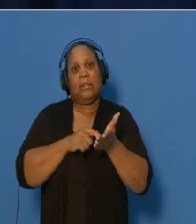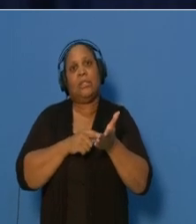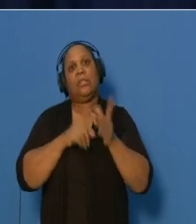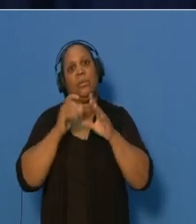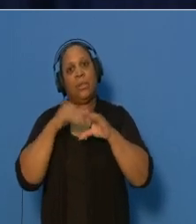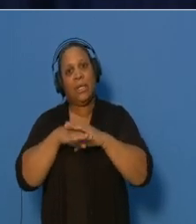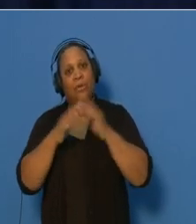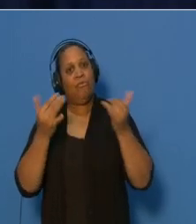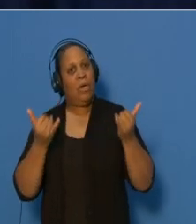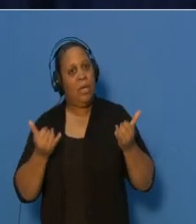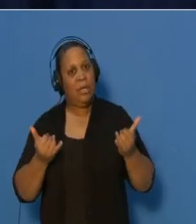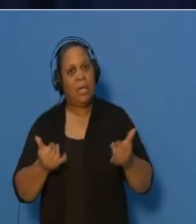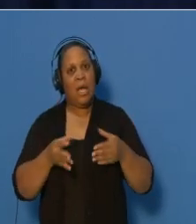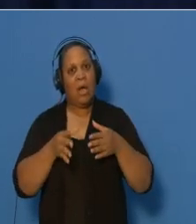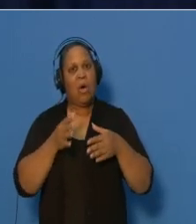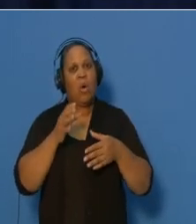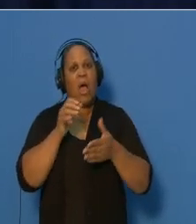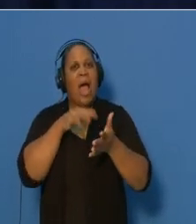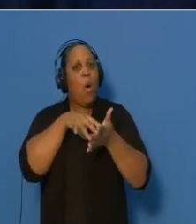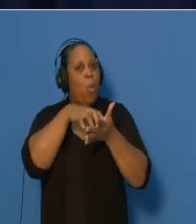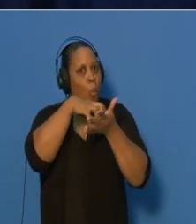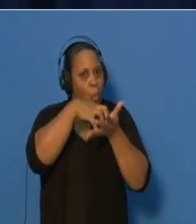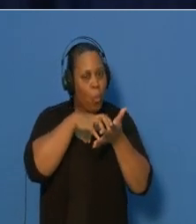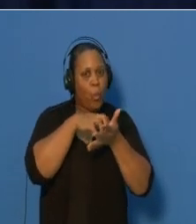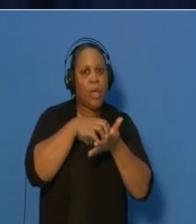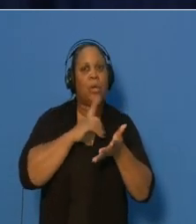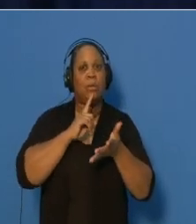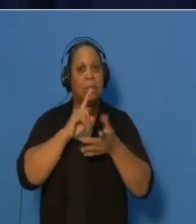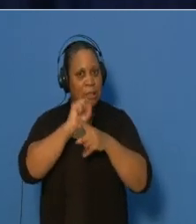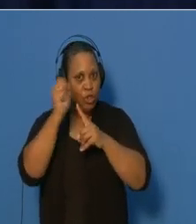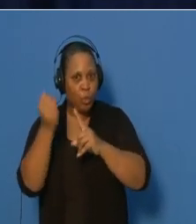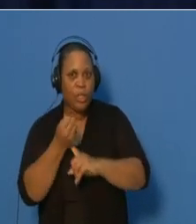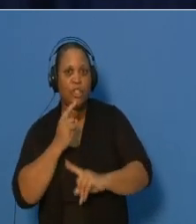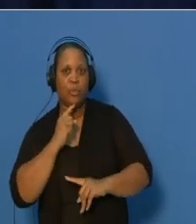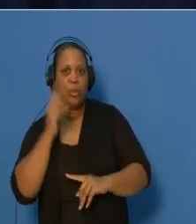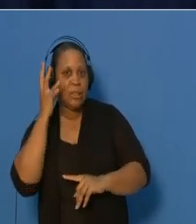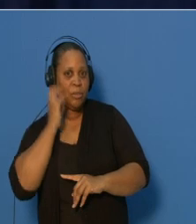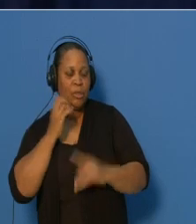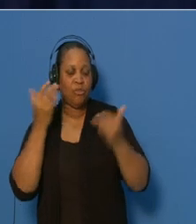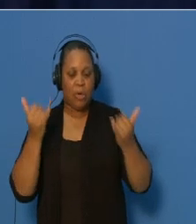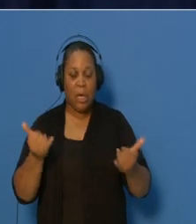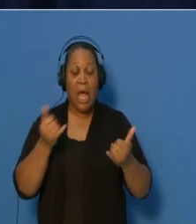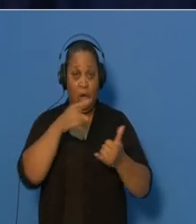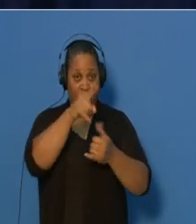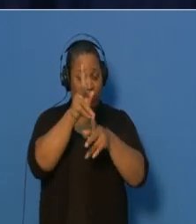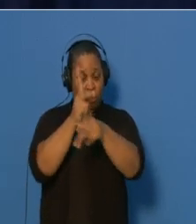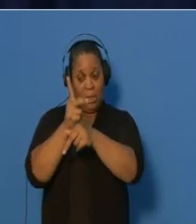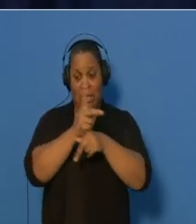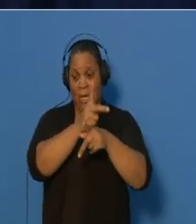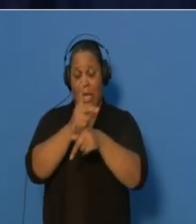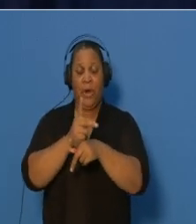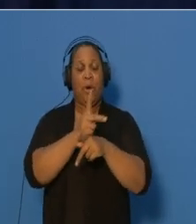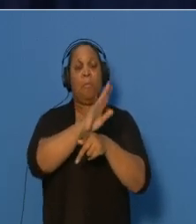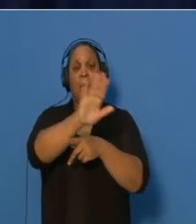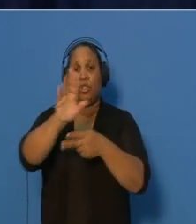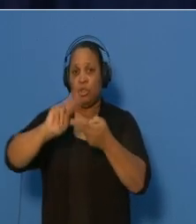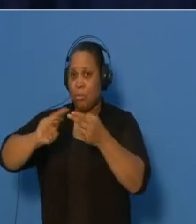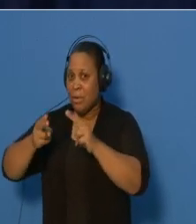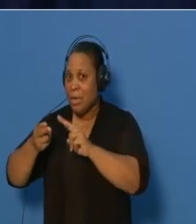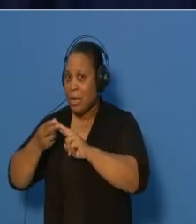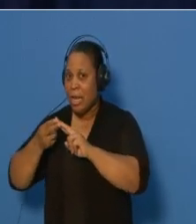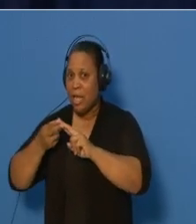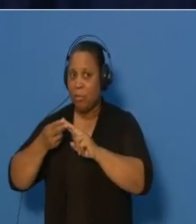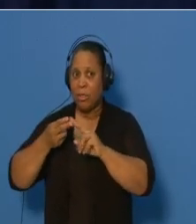in right now. And it is important for everyone. If you care about your neighbors, if you care about your